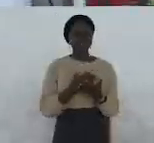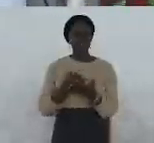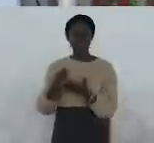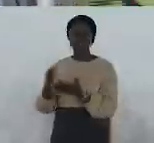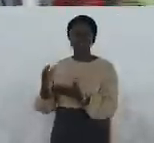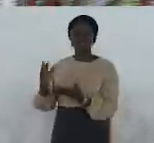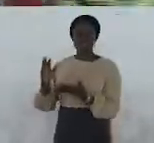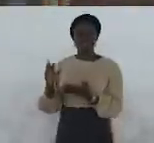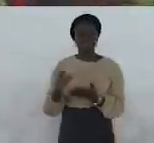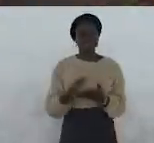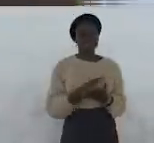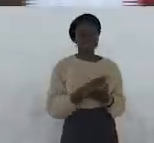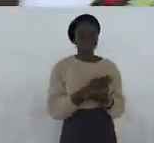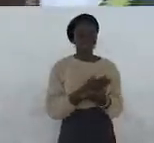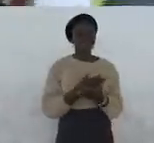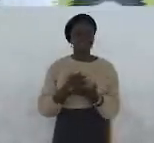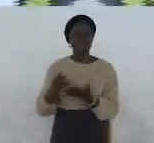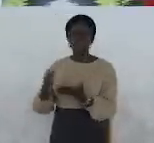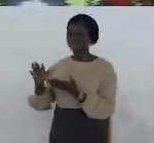enda